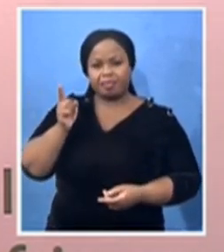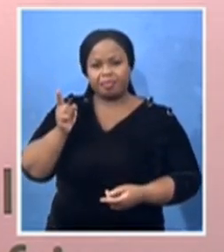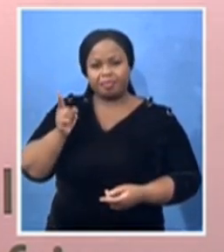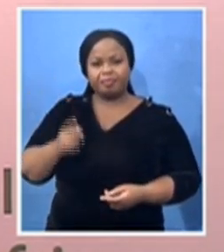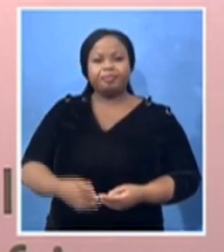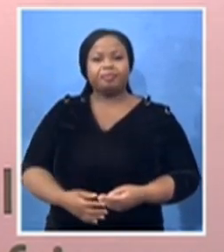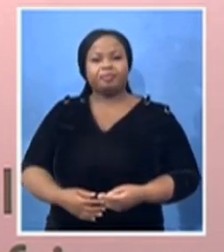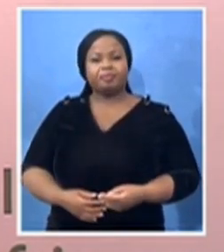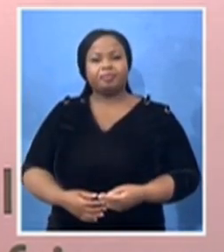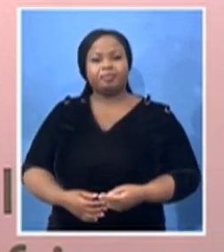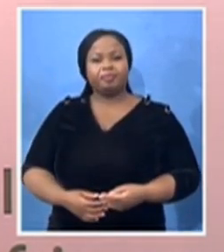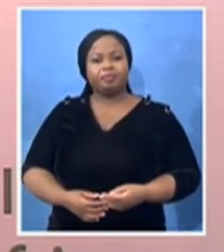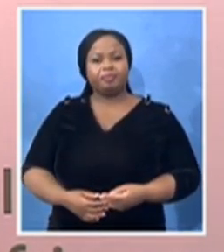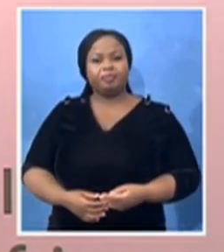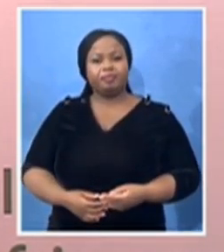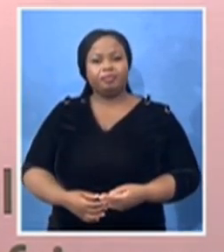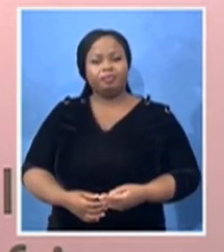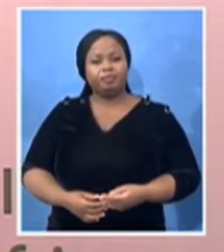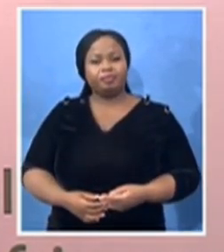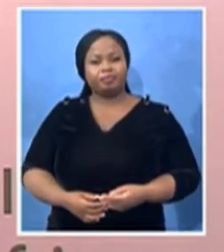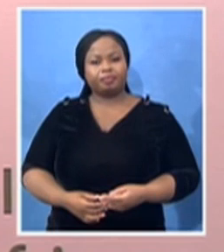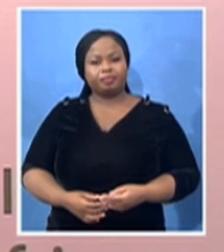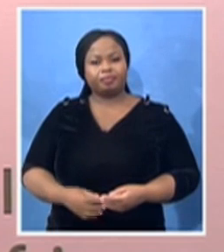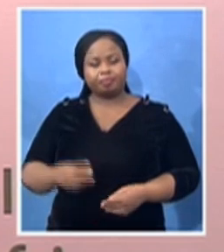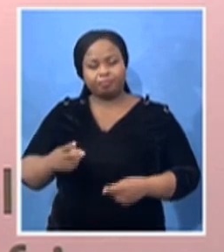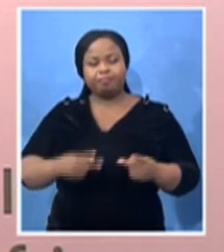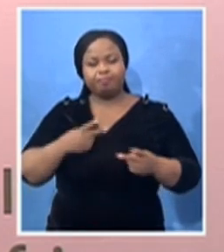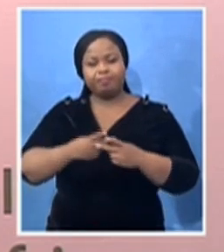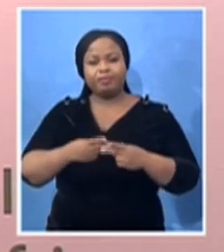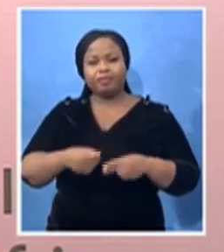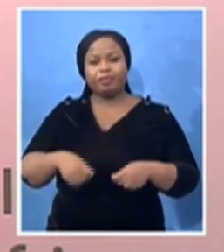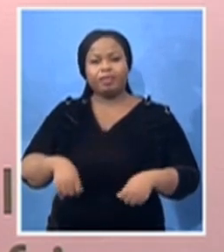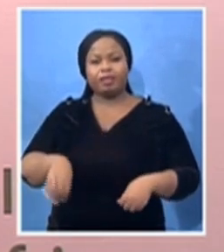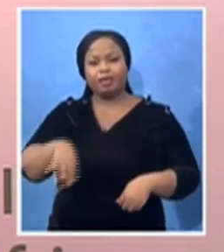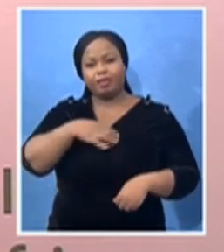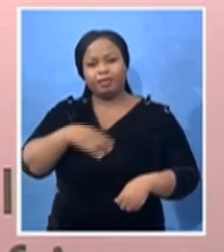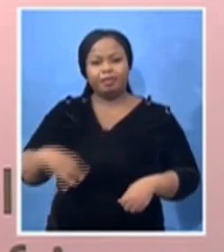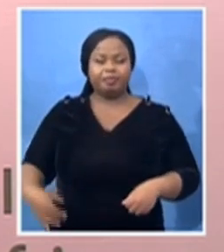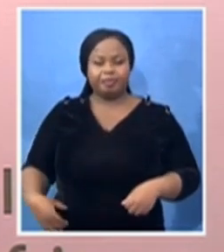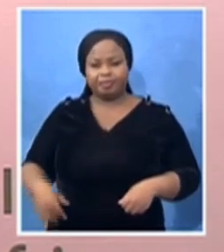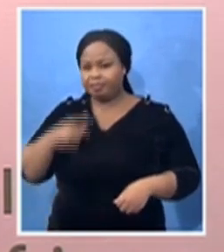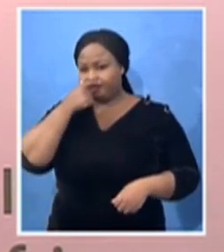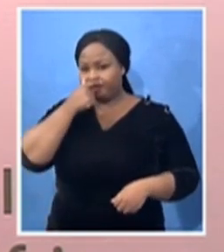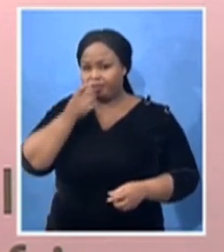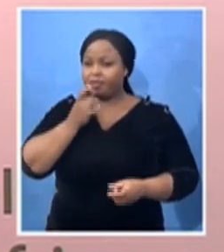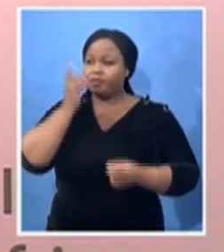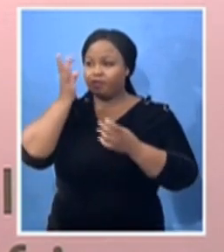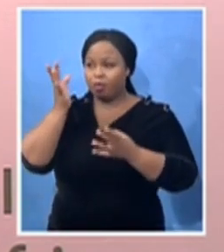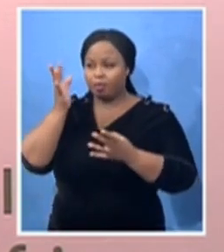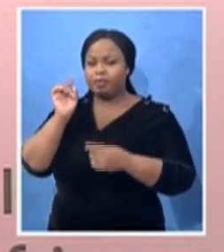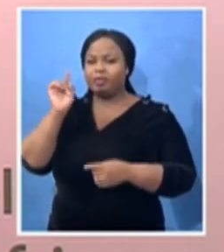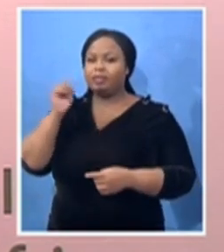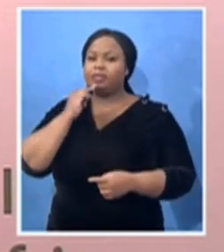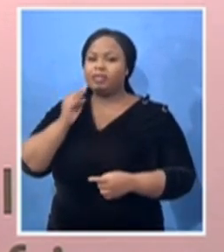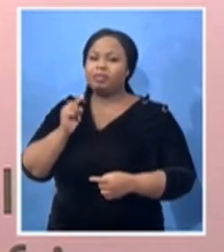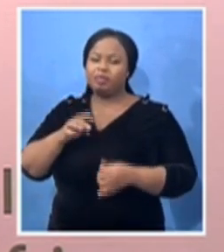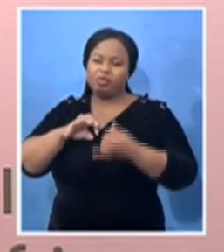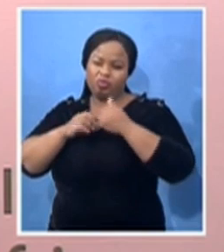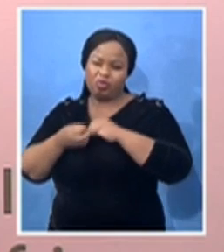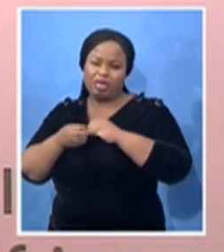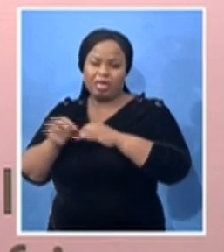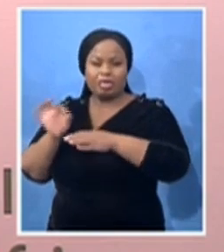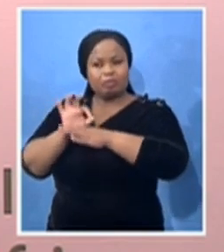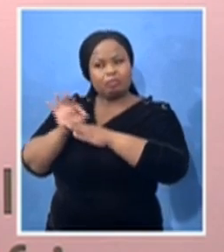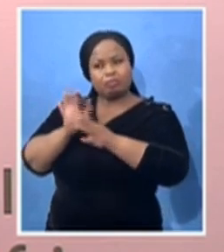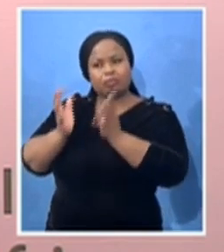impress upon the President of the United States to always see where they can assist the African